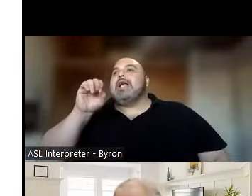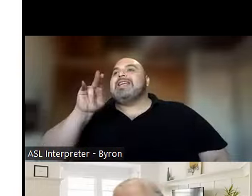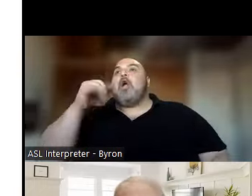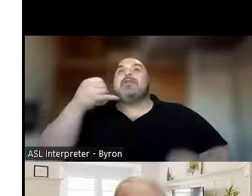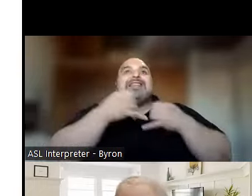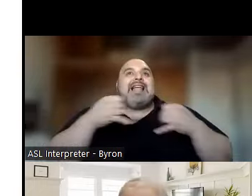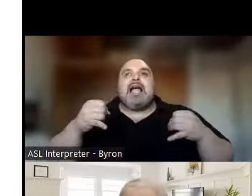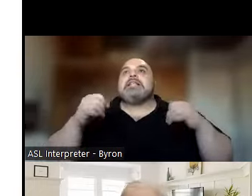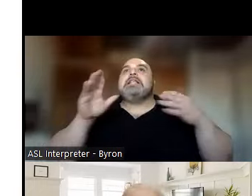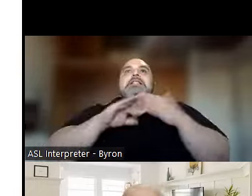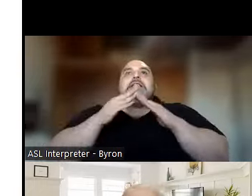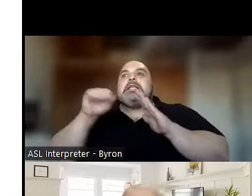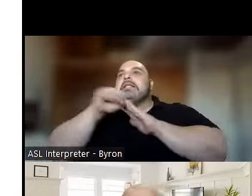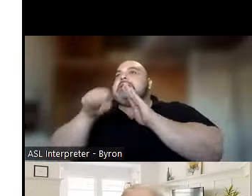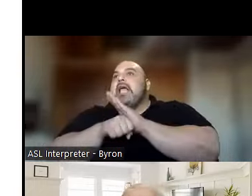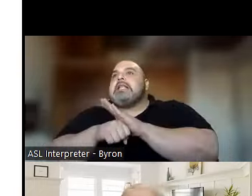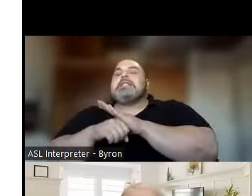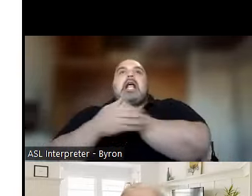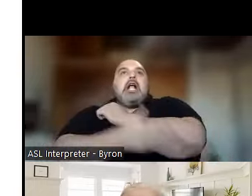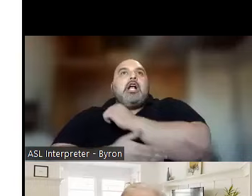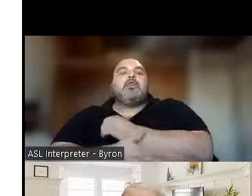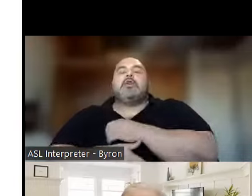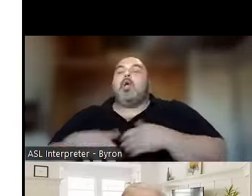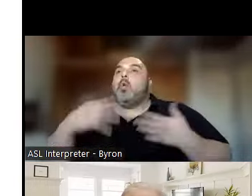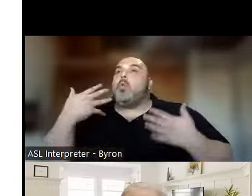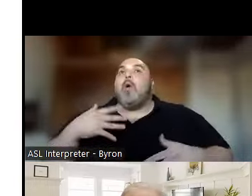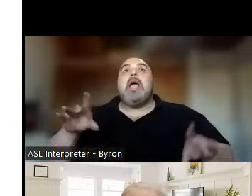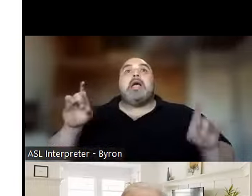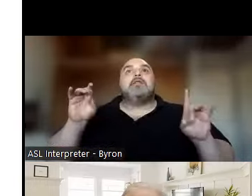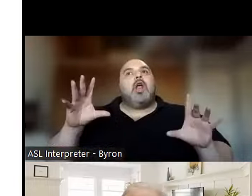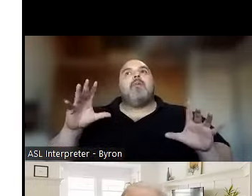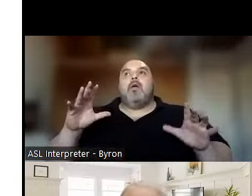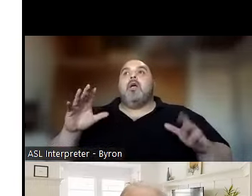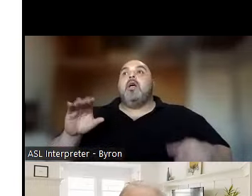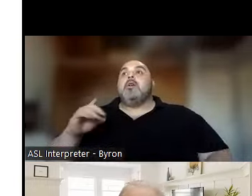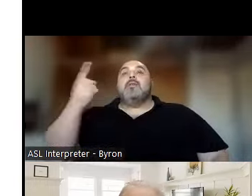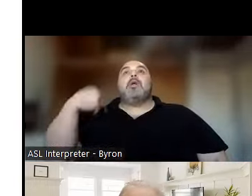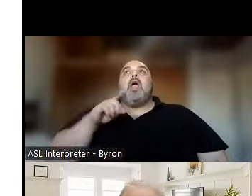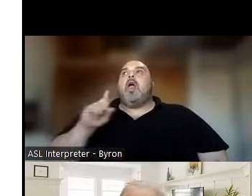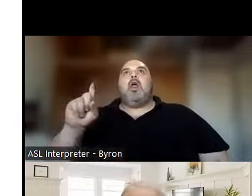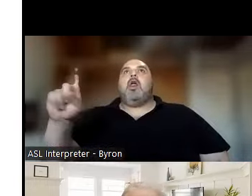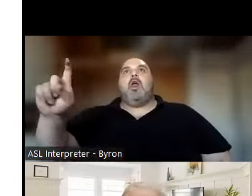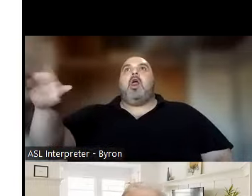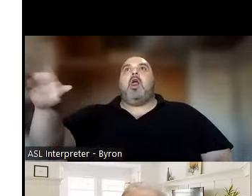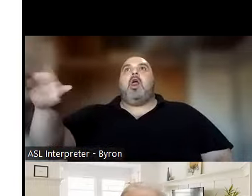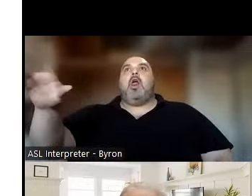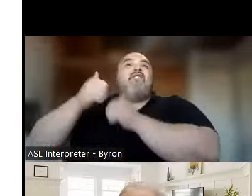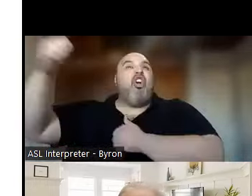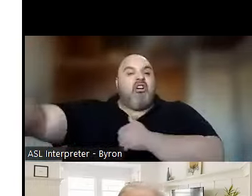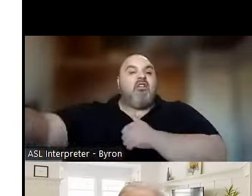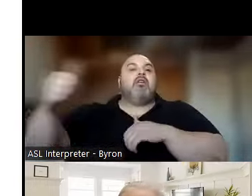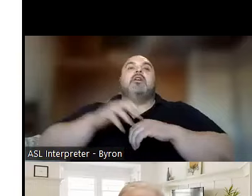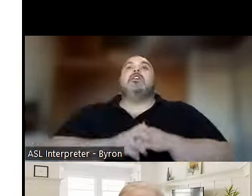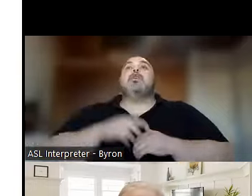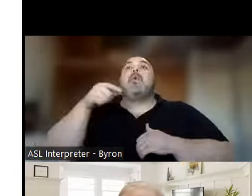frankly, states and countries even. It's kind of incredible how far someone can get when they wander. And so this would create a task force